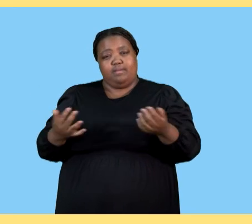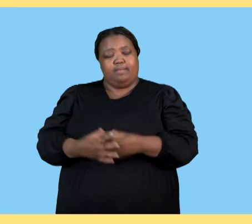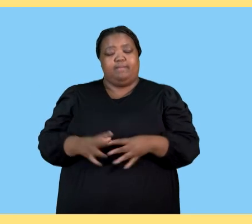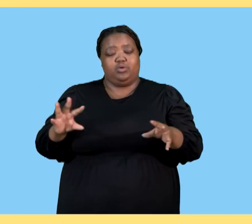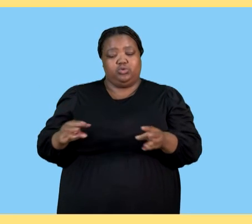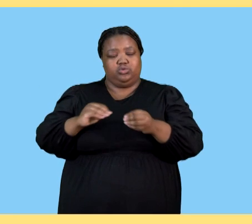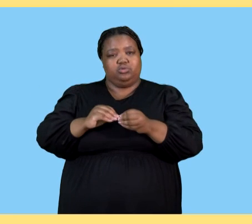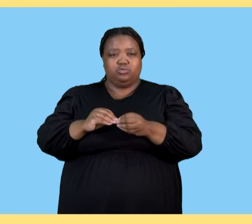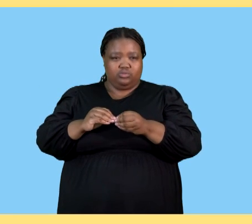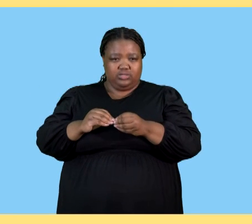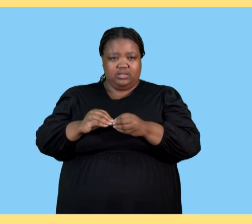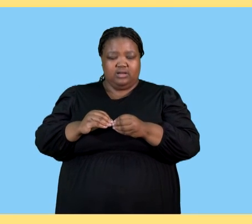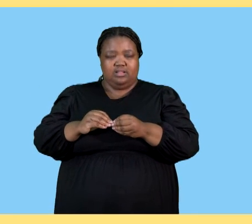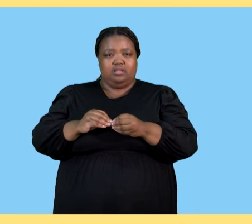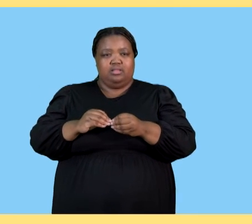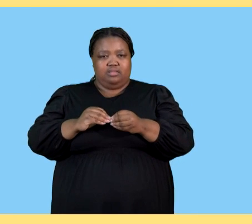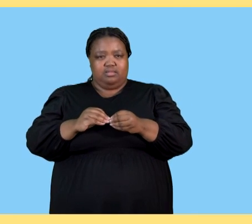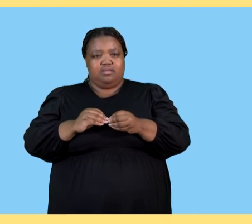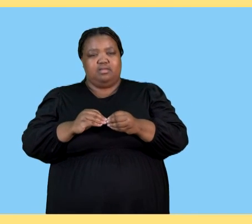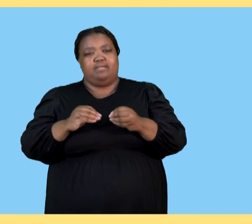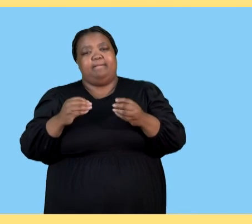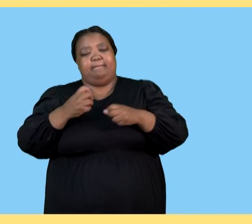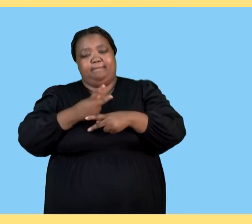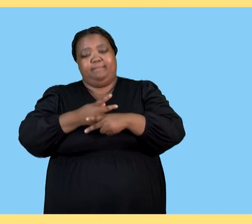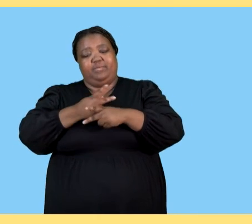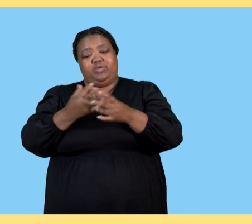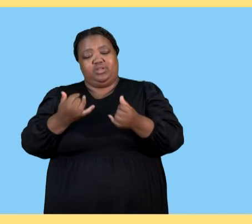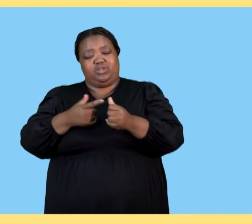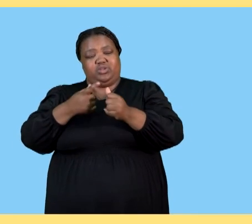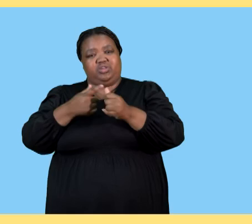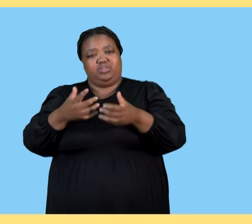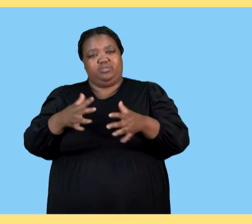do that? I take my total cost of production, which I've just calculated here,